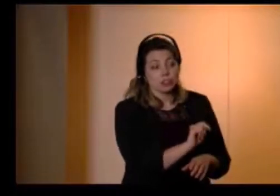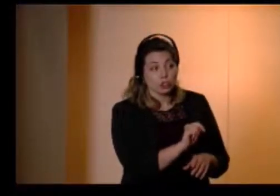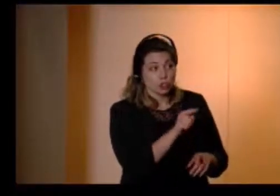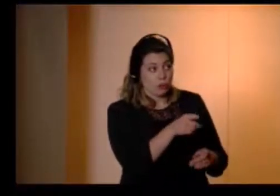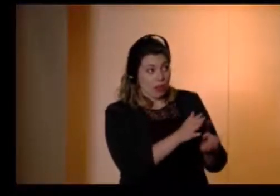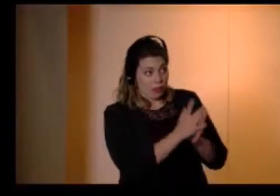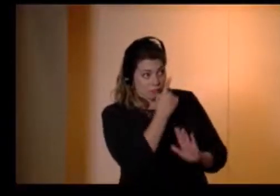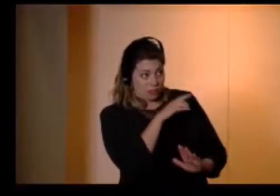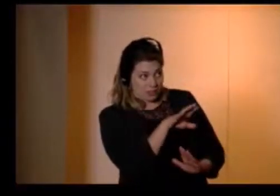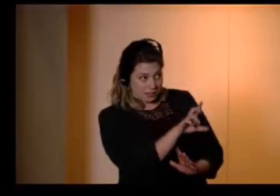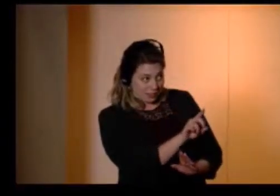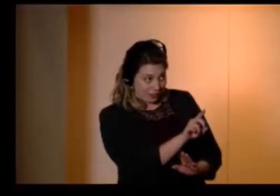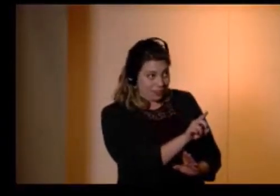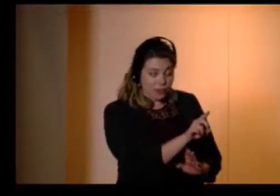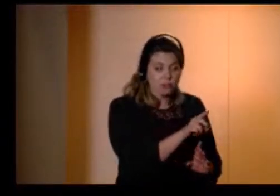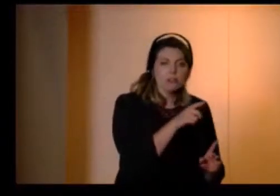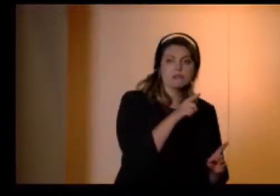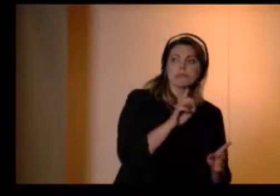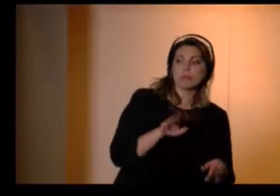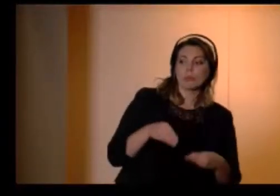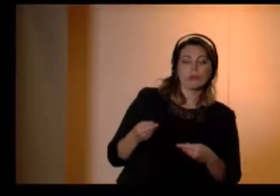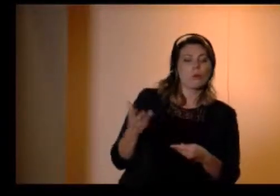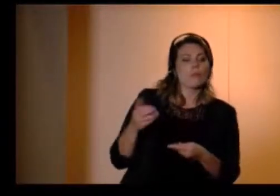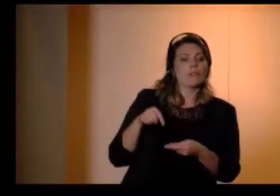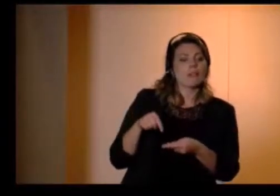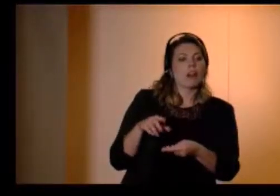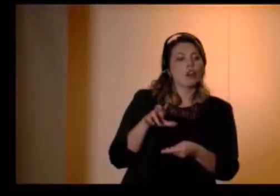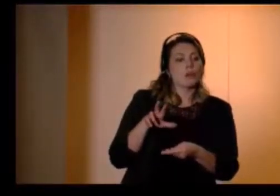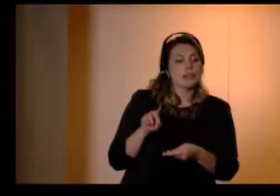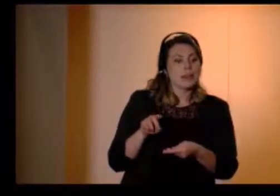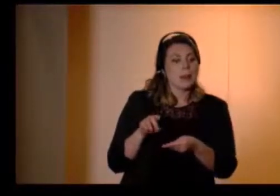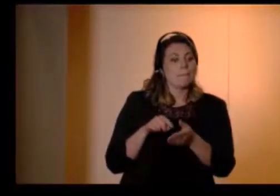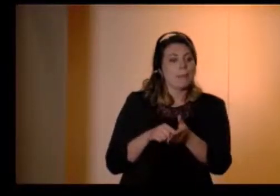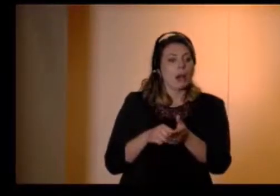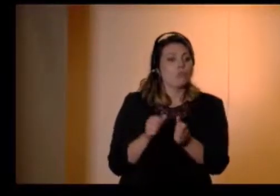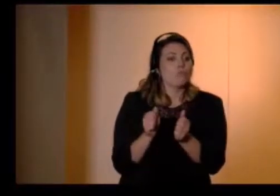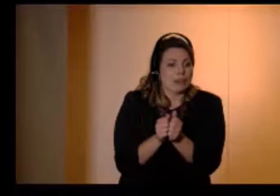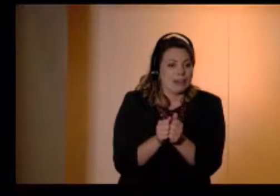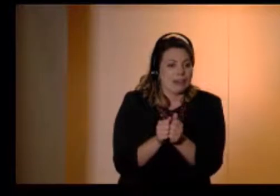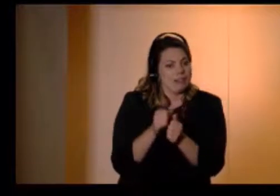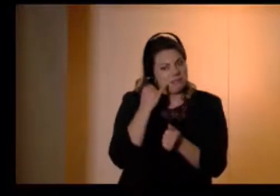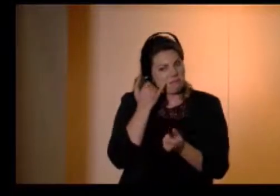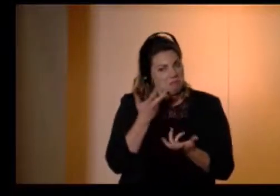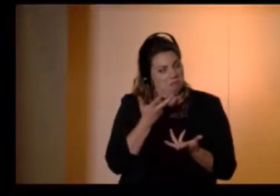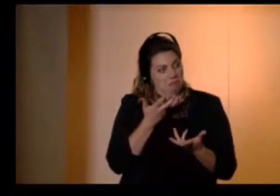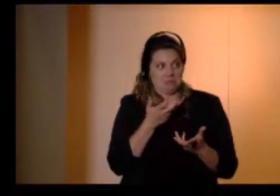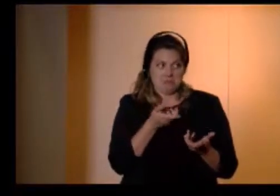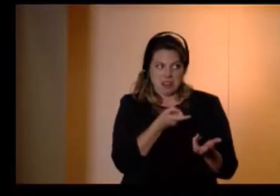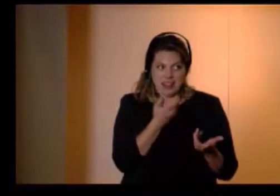to take with you, that'll be an actual 3D model with it if they've created one.